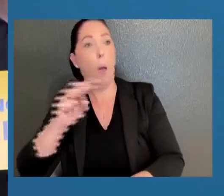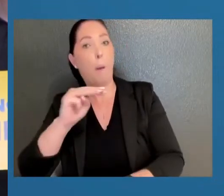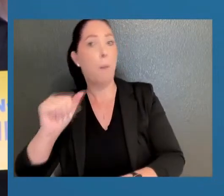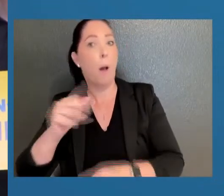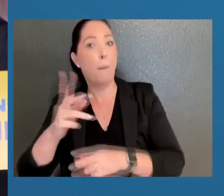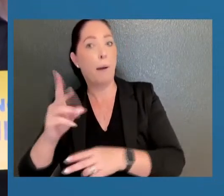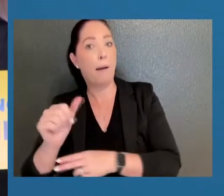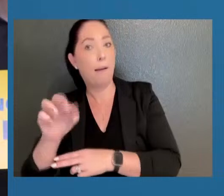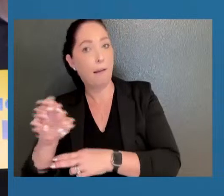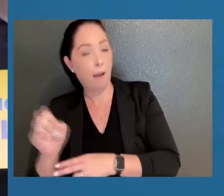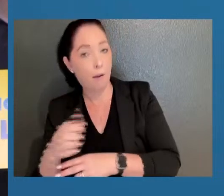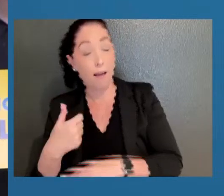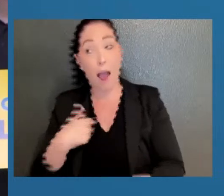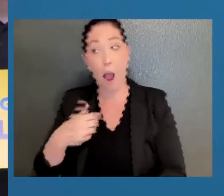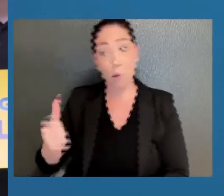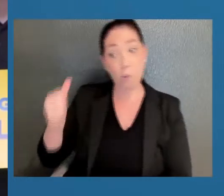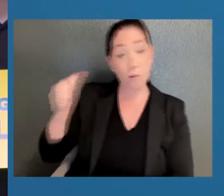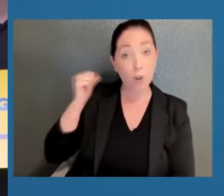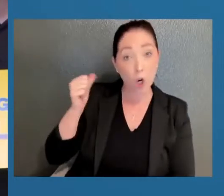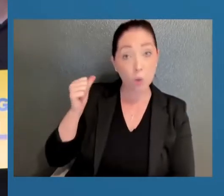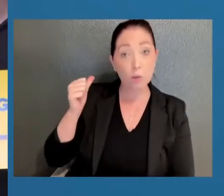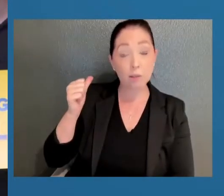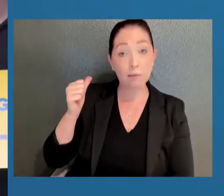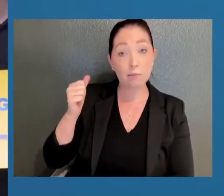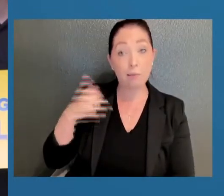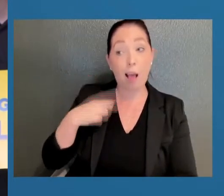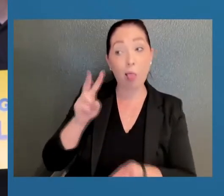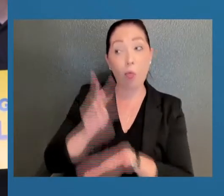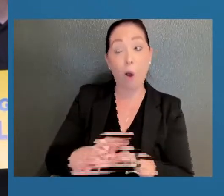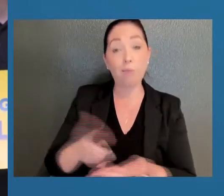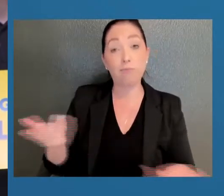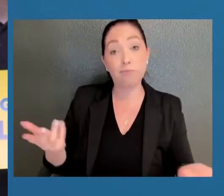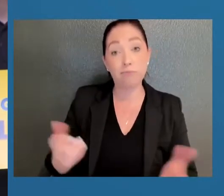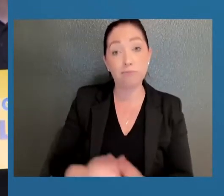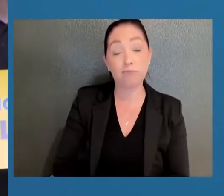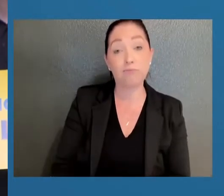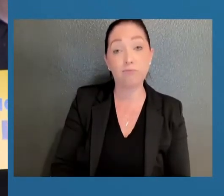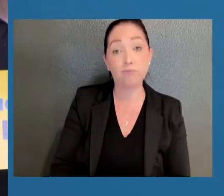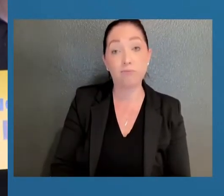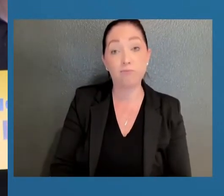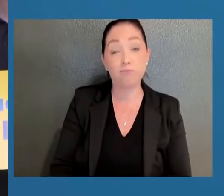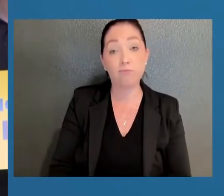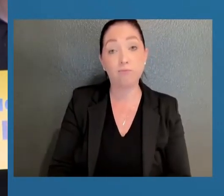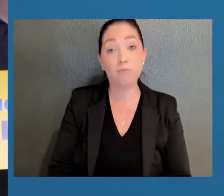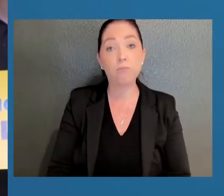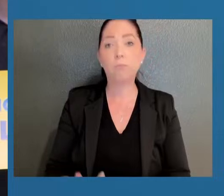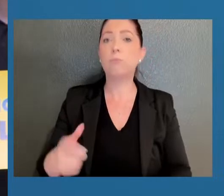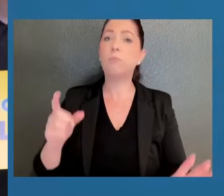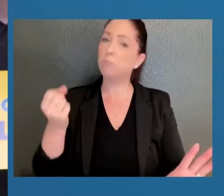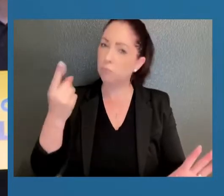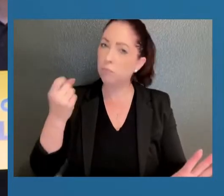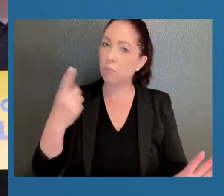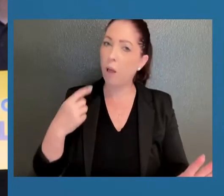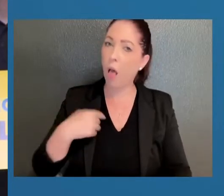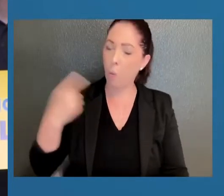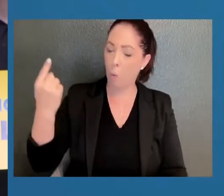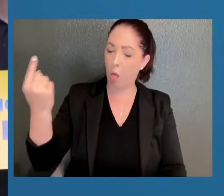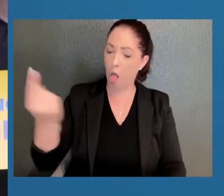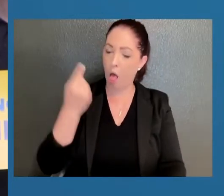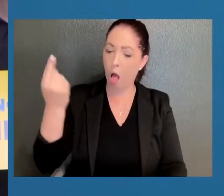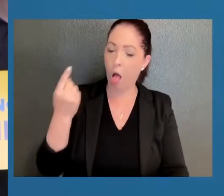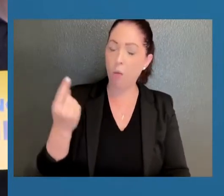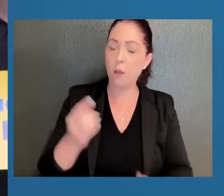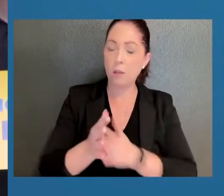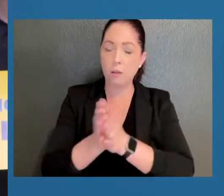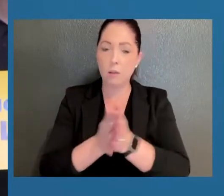my seat the next year. I'll always stand up and take votes that are courageous in the sense